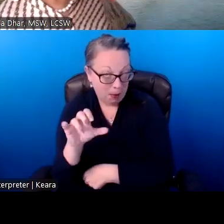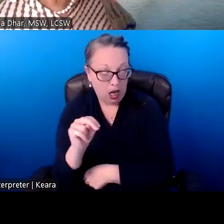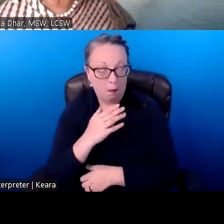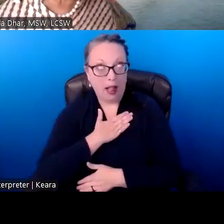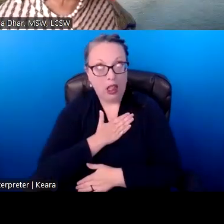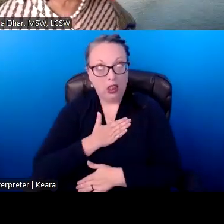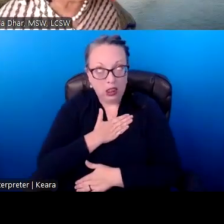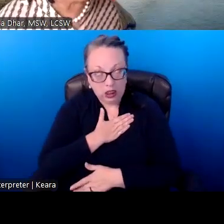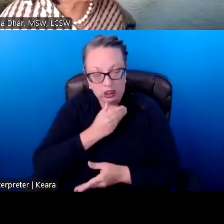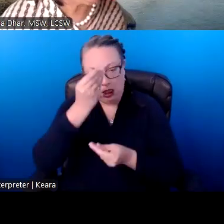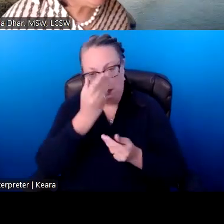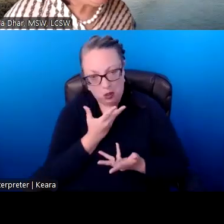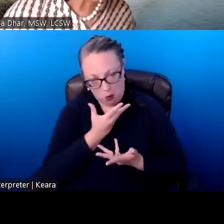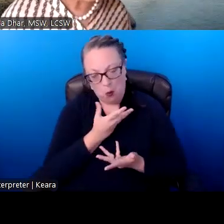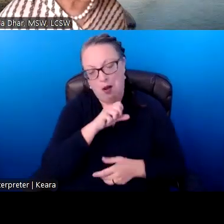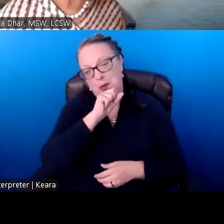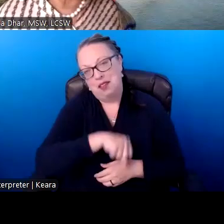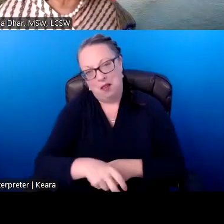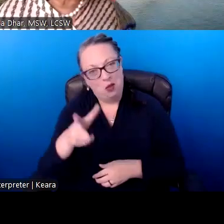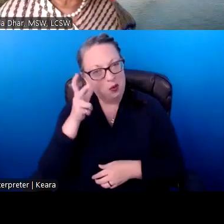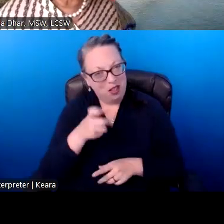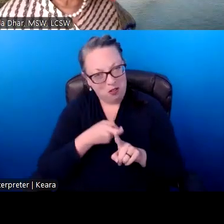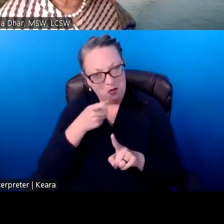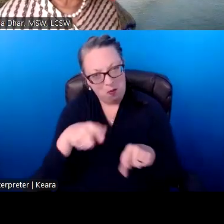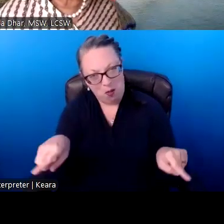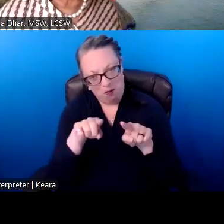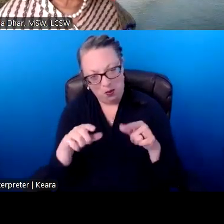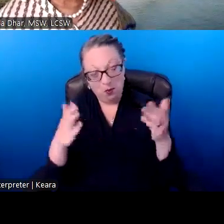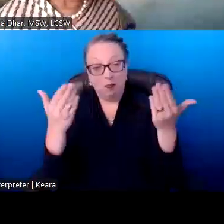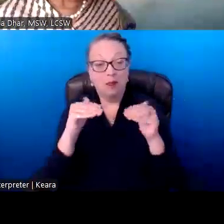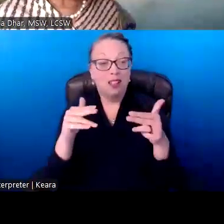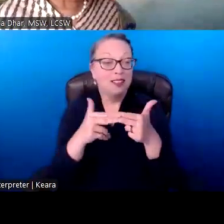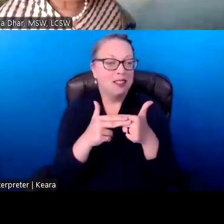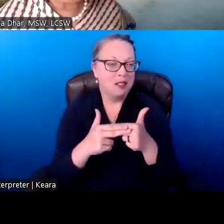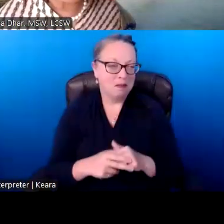I'd love to hear from you. Next slide, please.